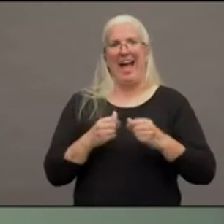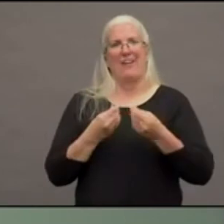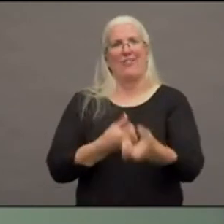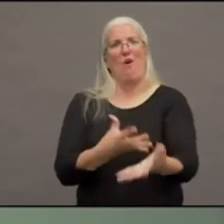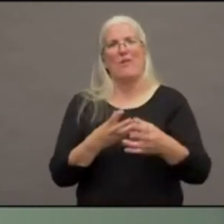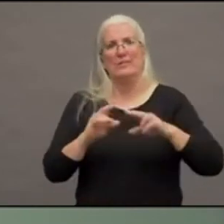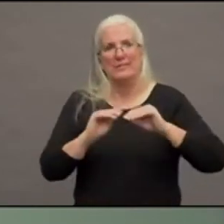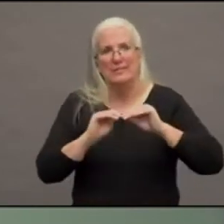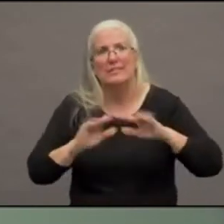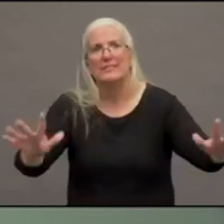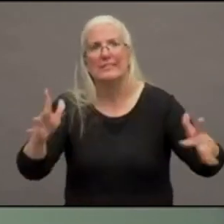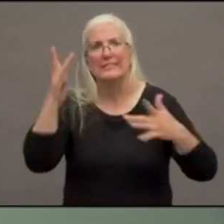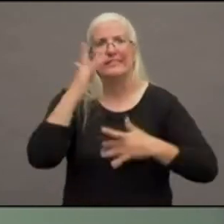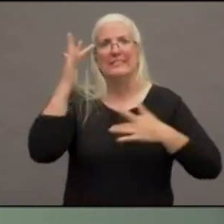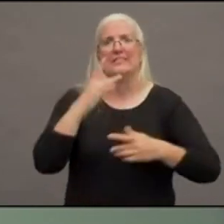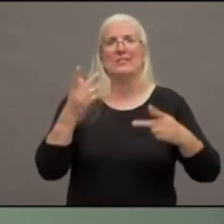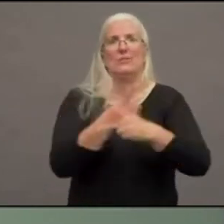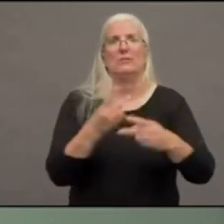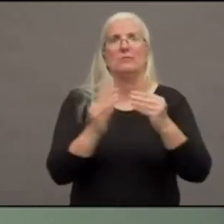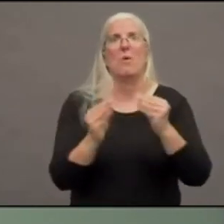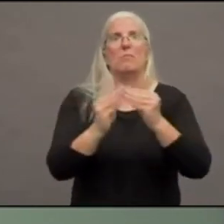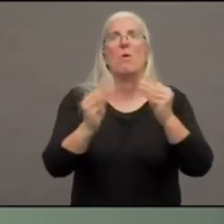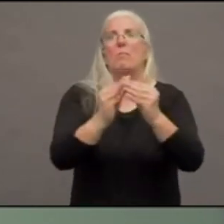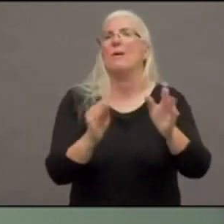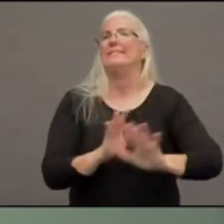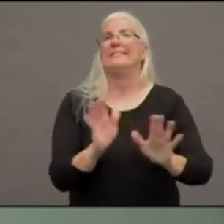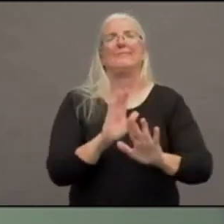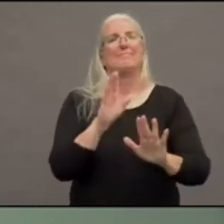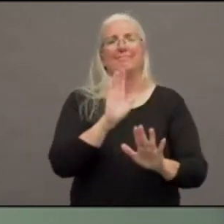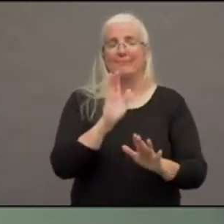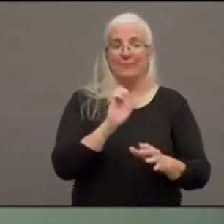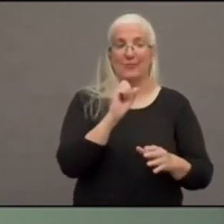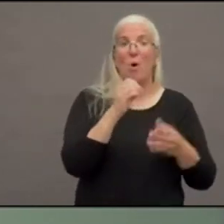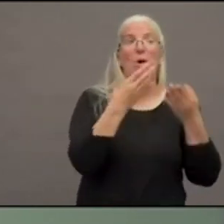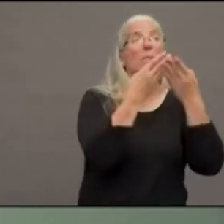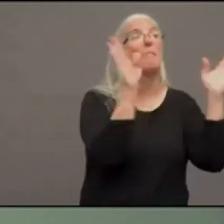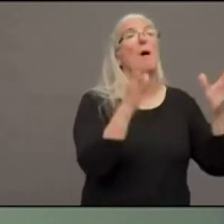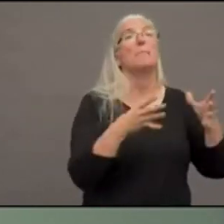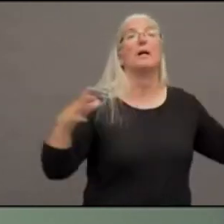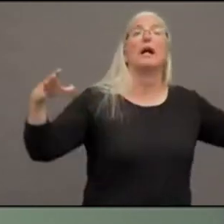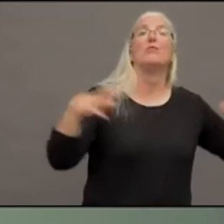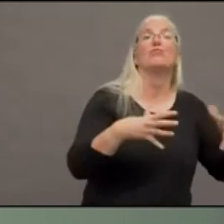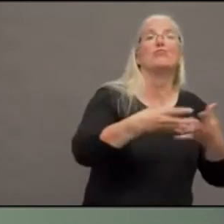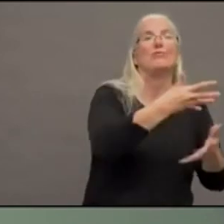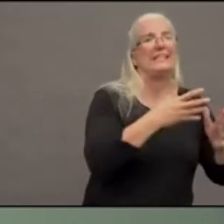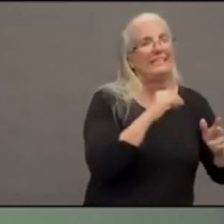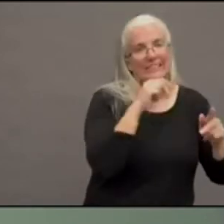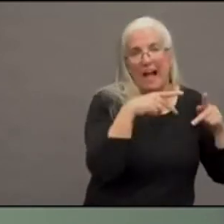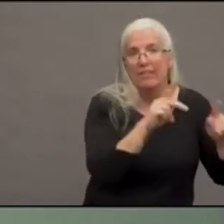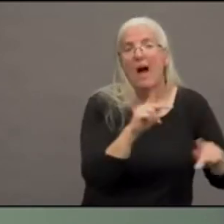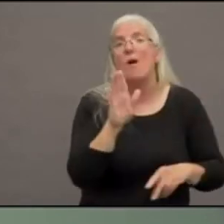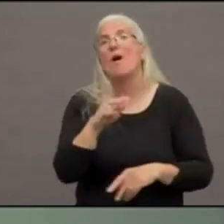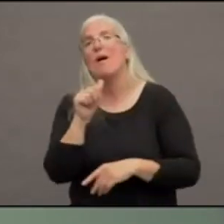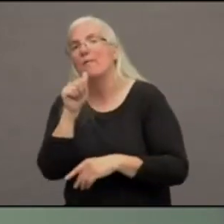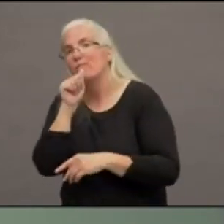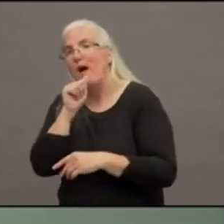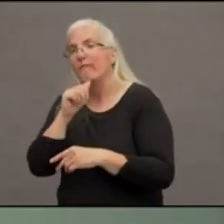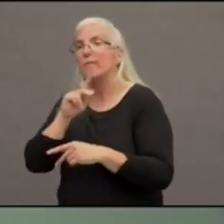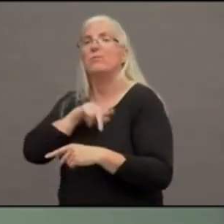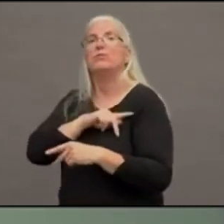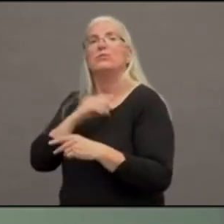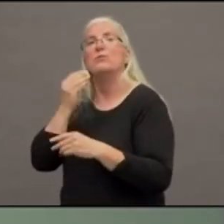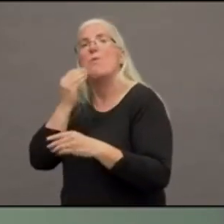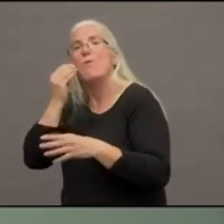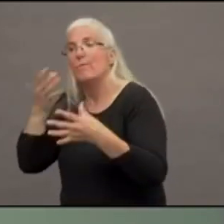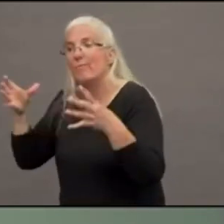at gatherings, including private gatherings. We're all very eager to interact with others. That's how we are as